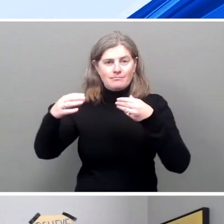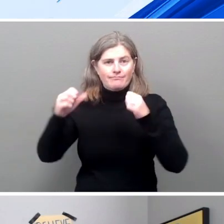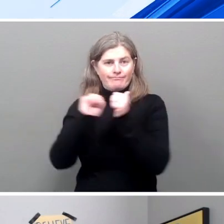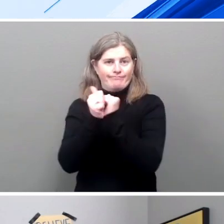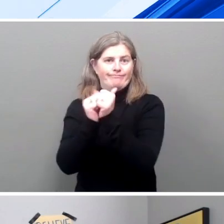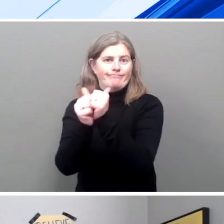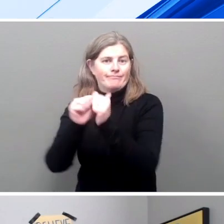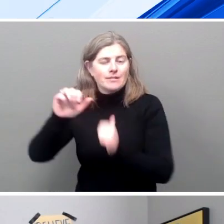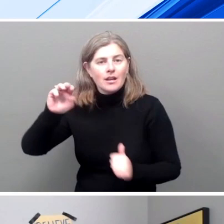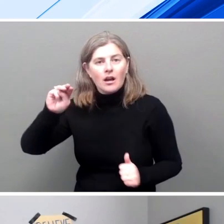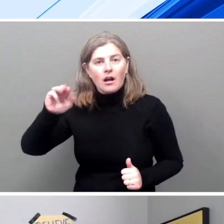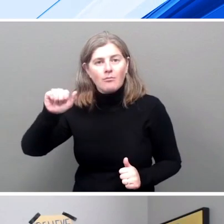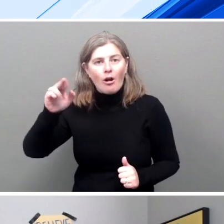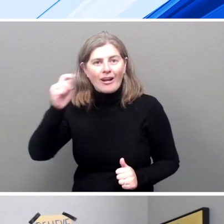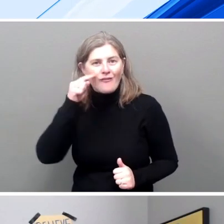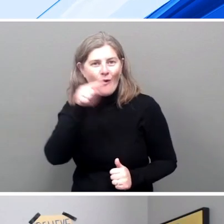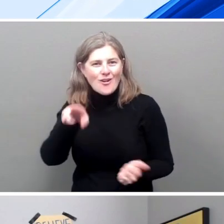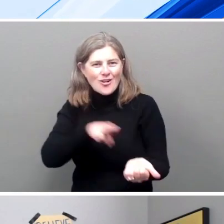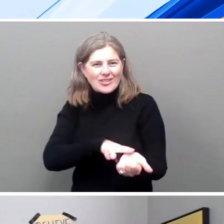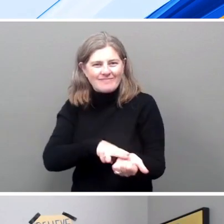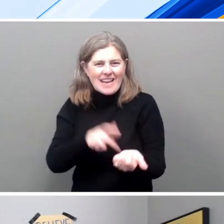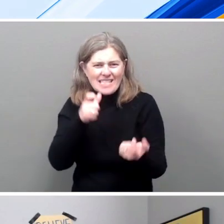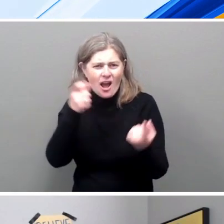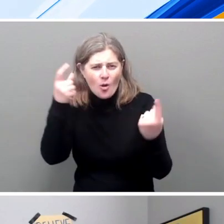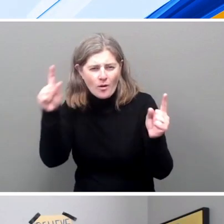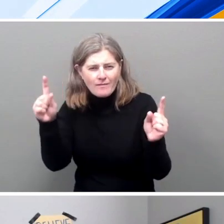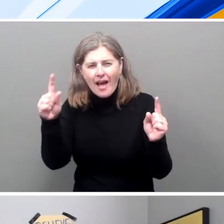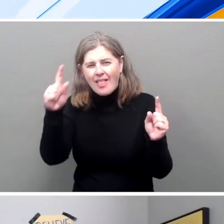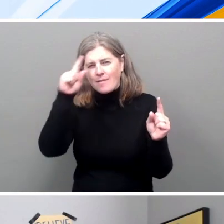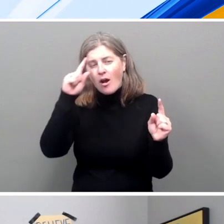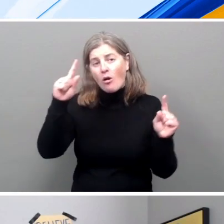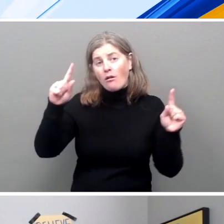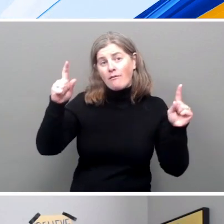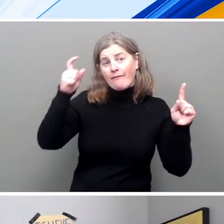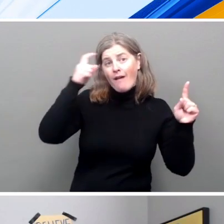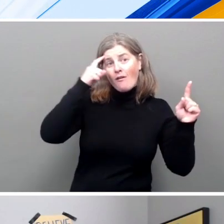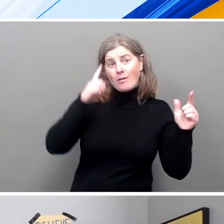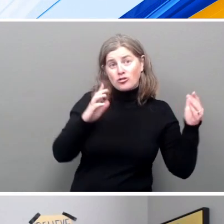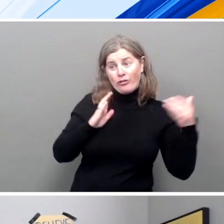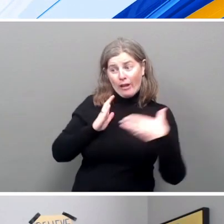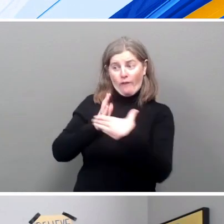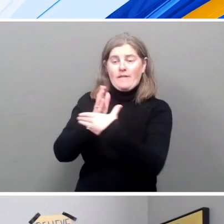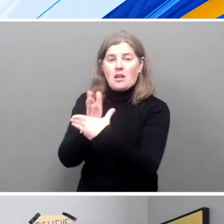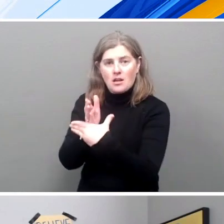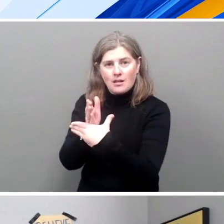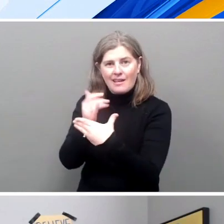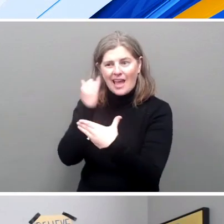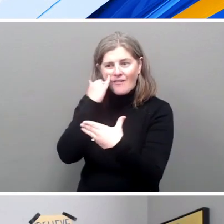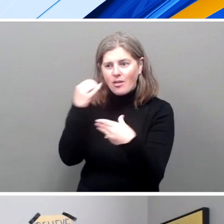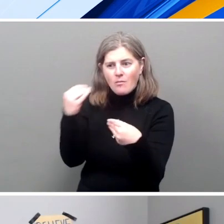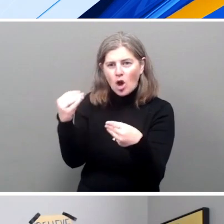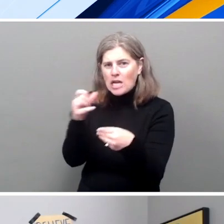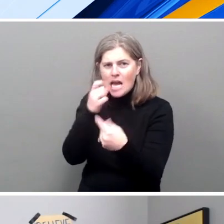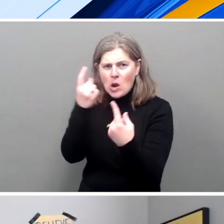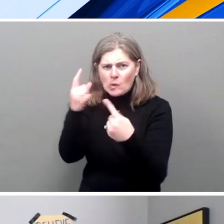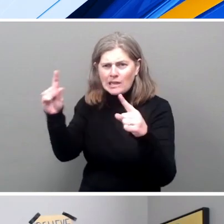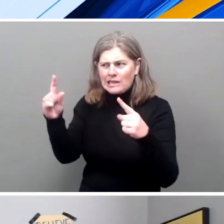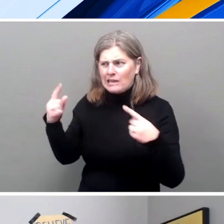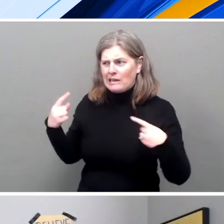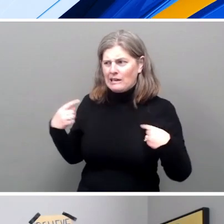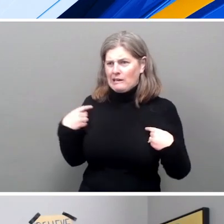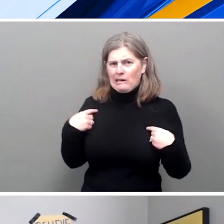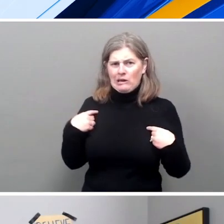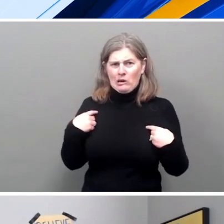isn't working. I tend to think of government should only intervene, when the market isn't working. But we don't have a lot of